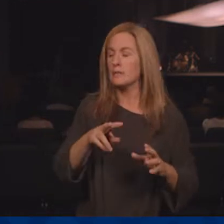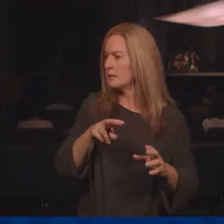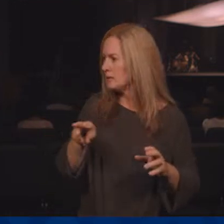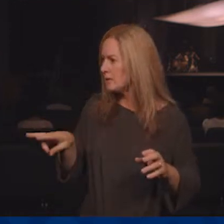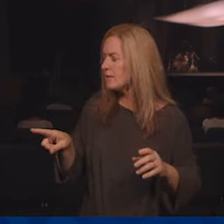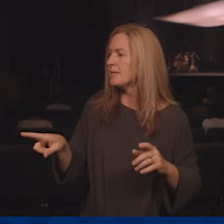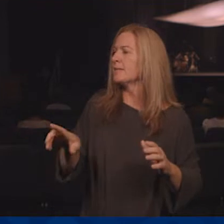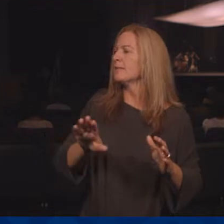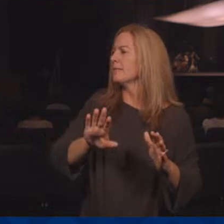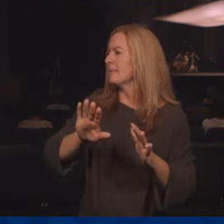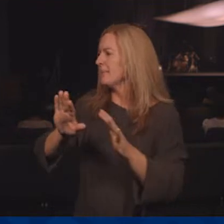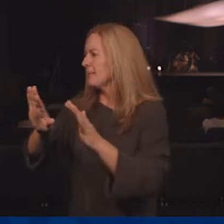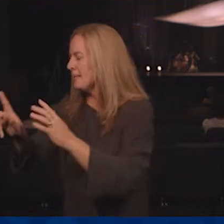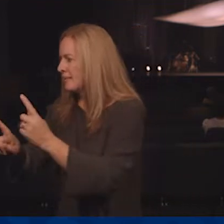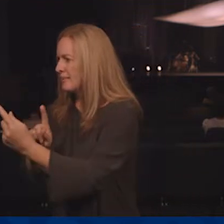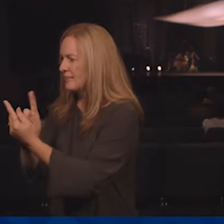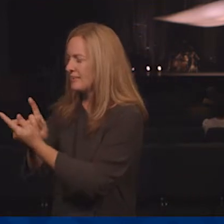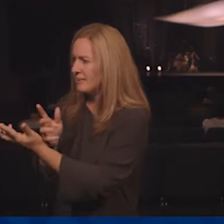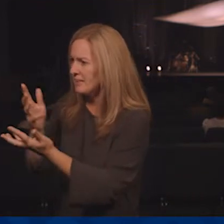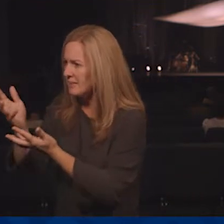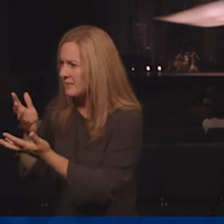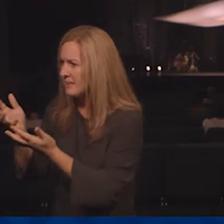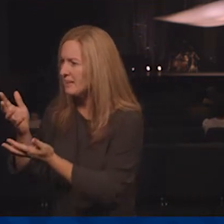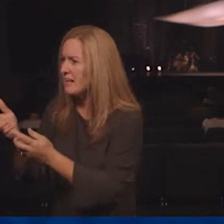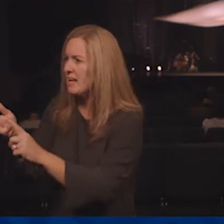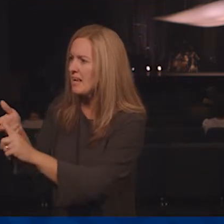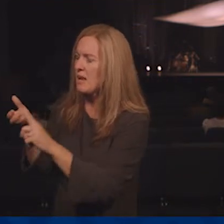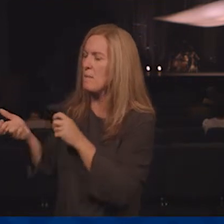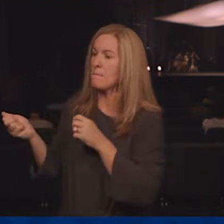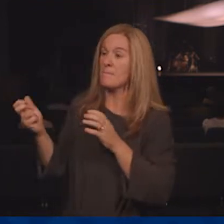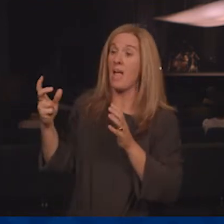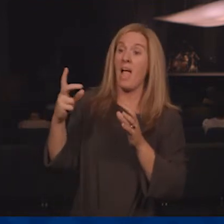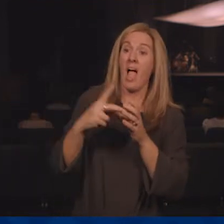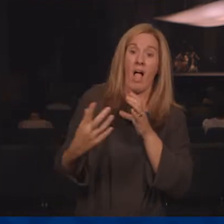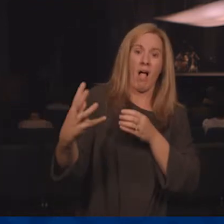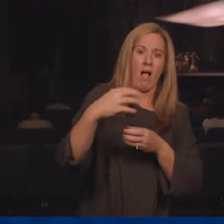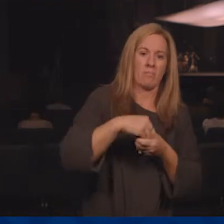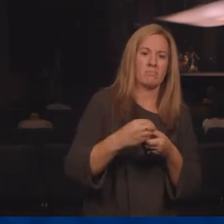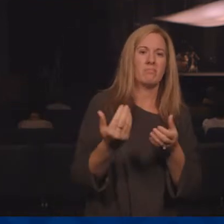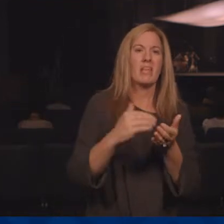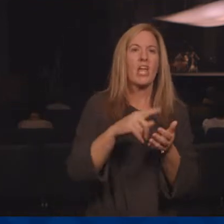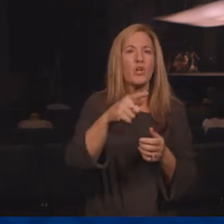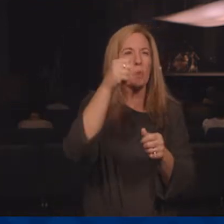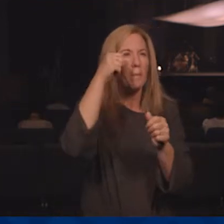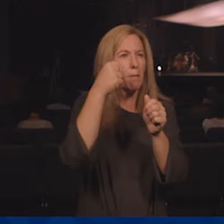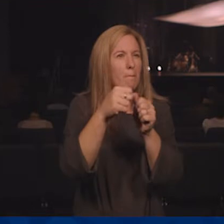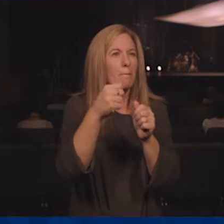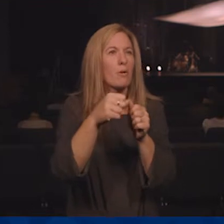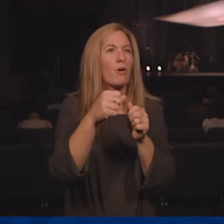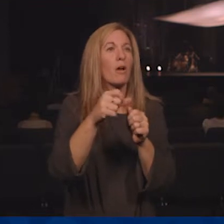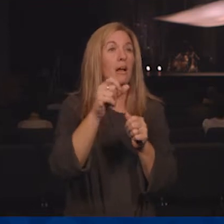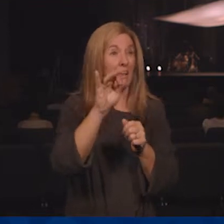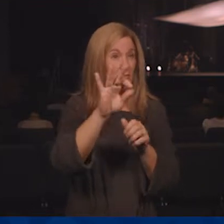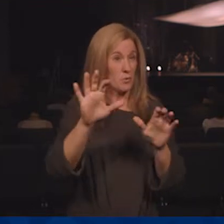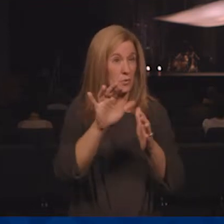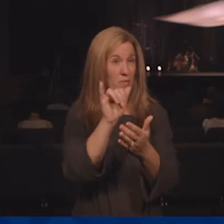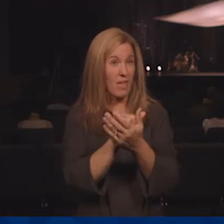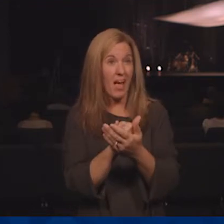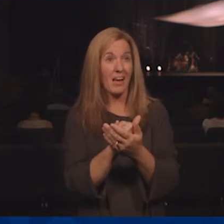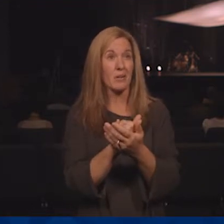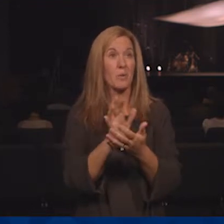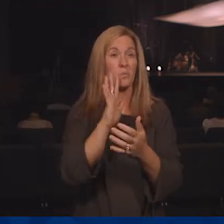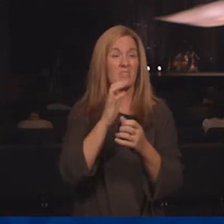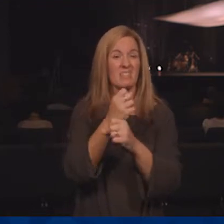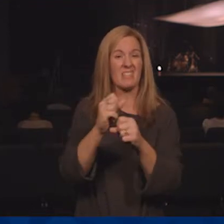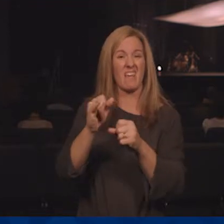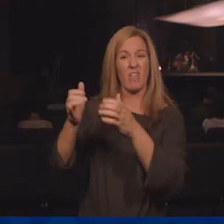back, remember this. Whoever turns a sinner from the error of their way will save them